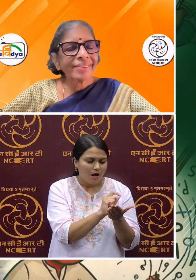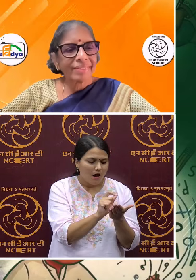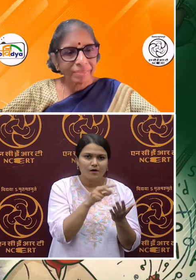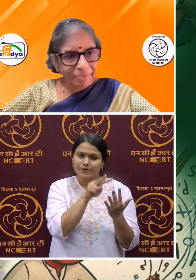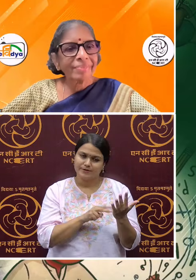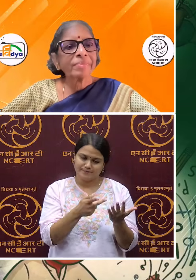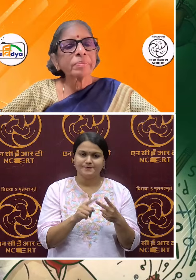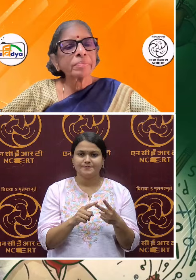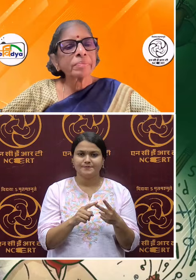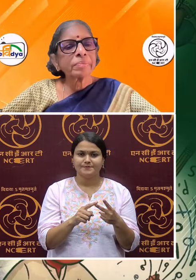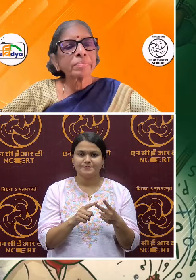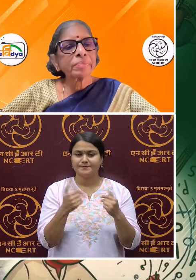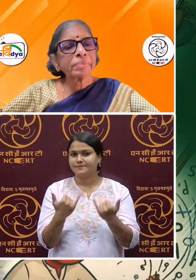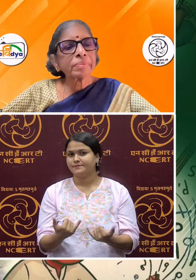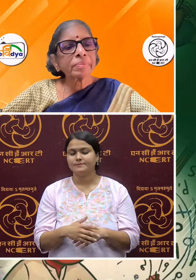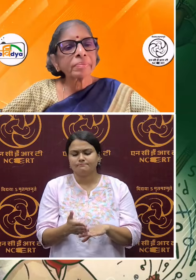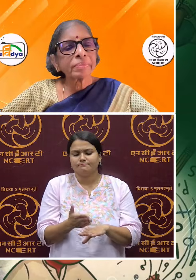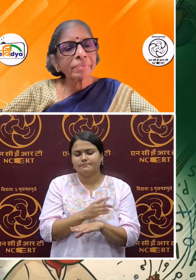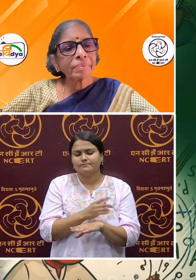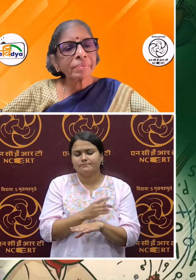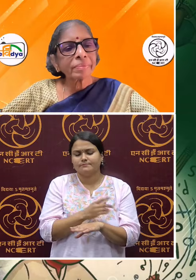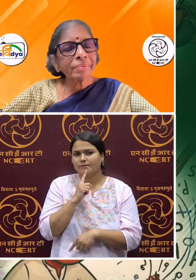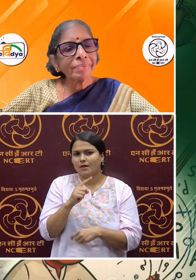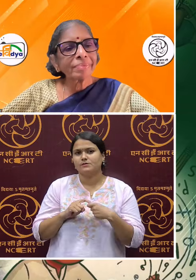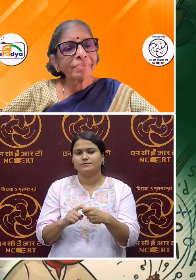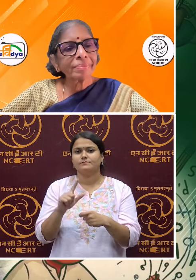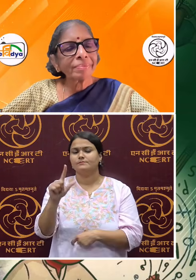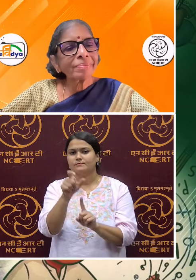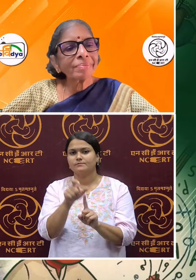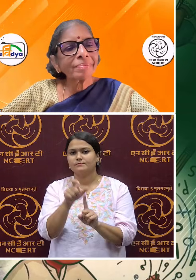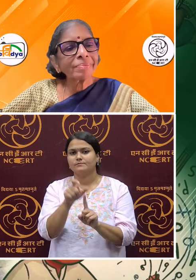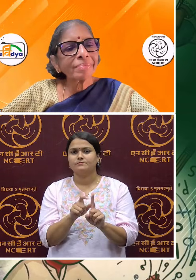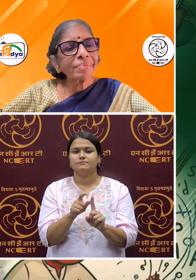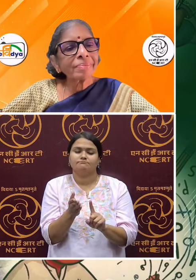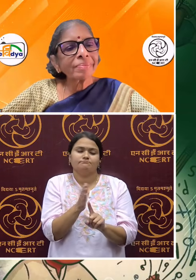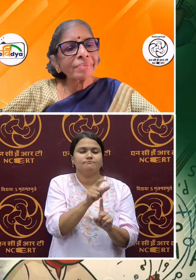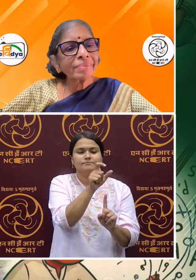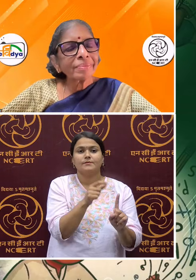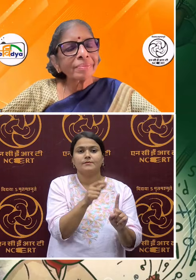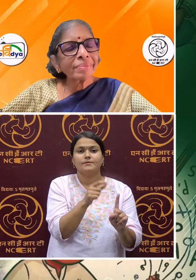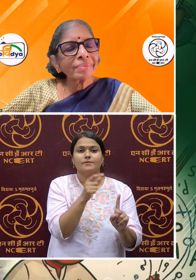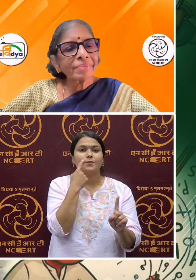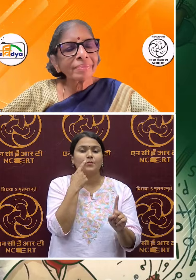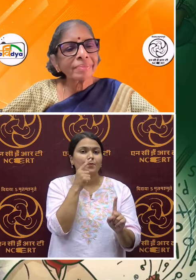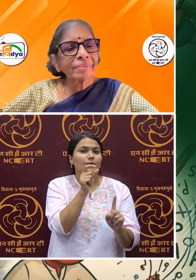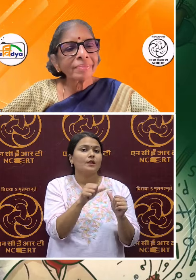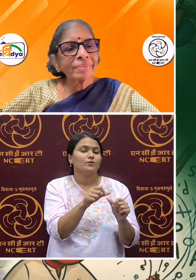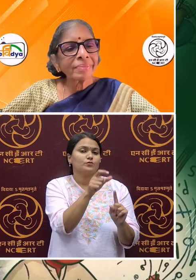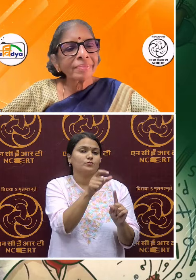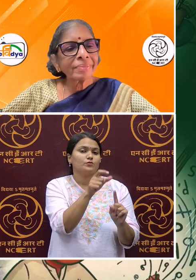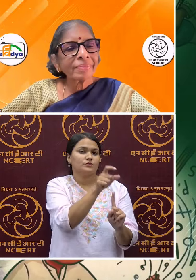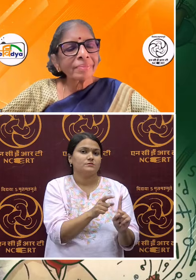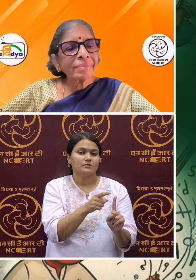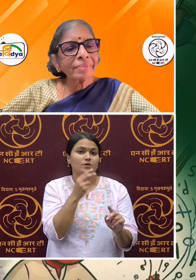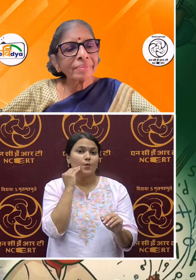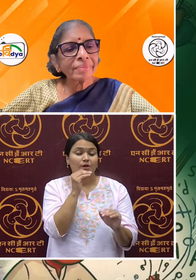reading. Now, before I ask you another question, Lalita ma'am, Arun sir, I want to go back to you once again. I want your 2 bits on the same. When